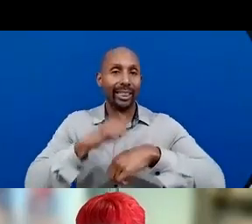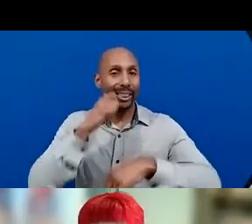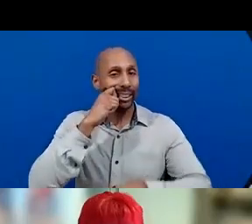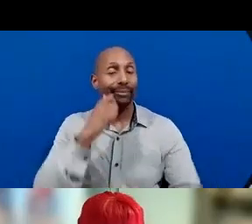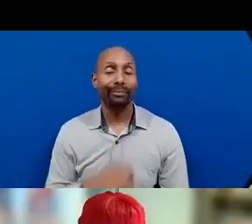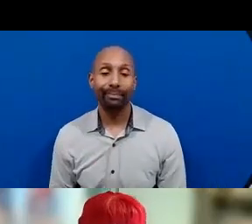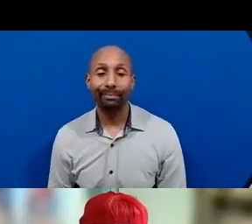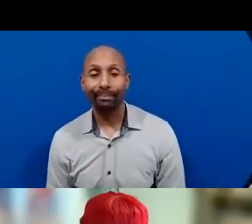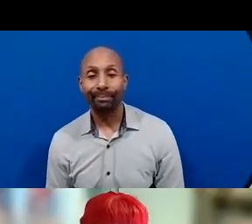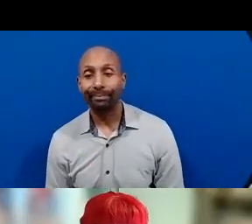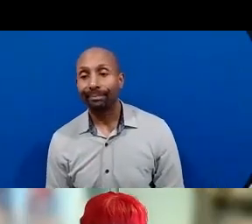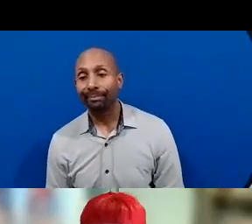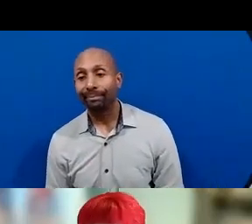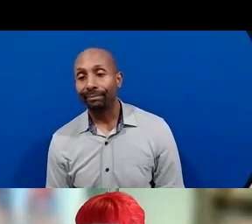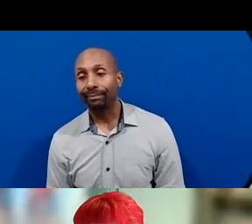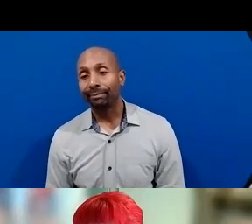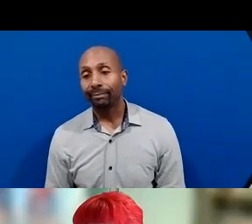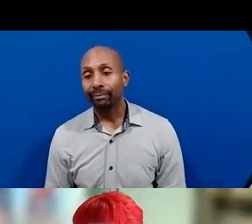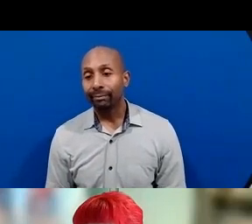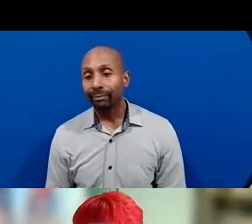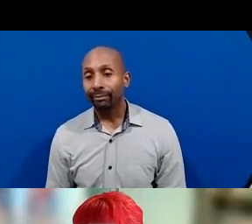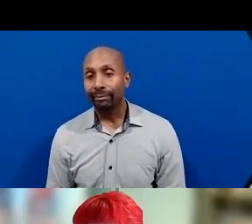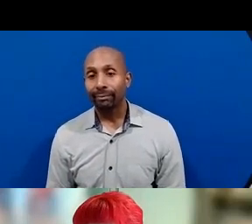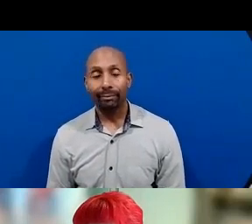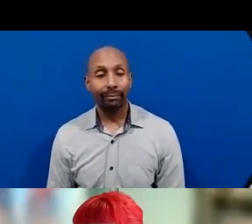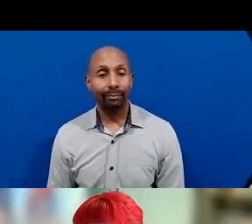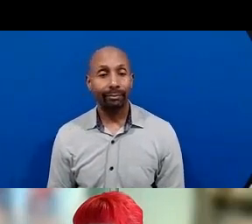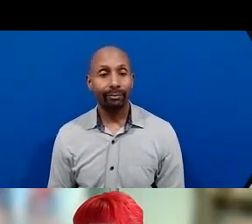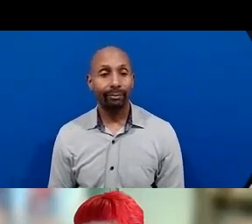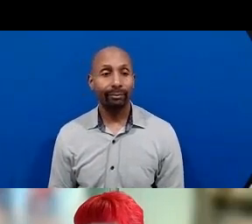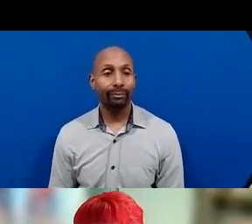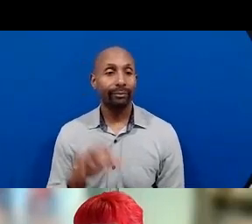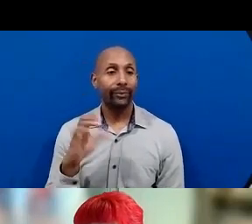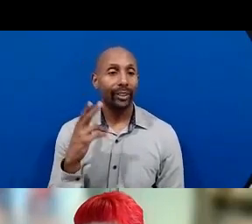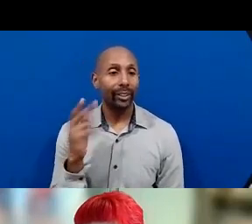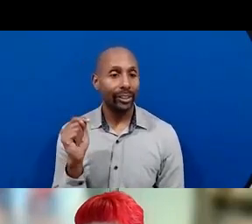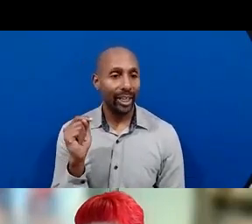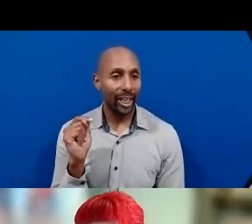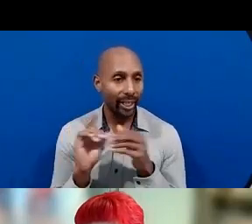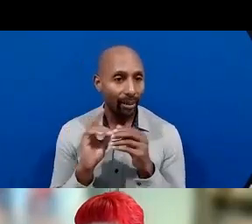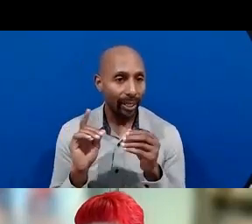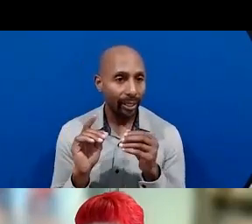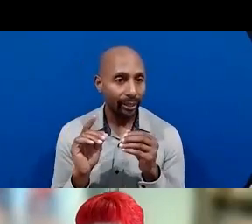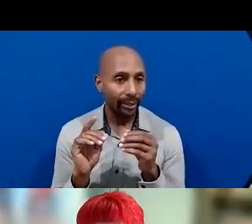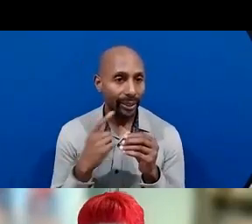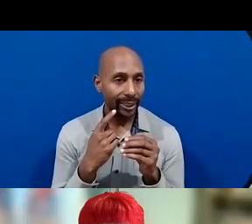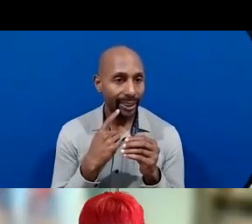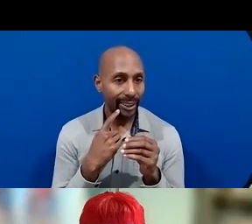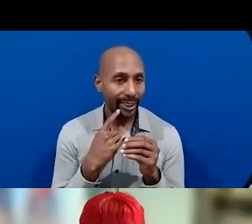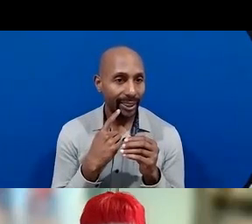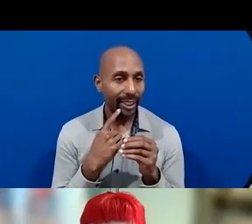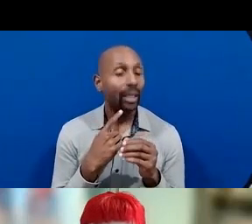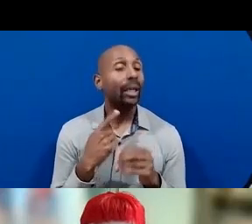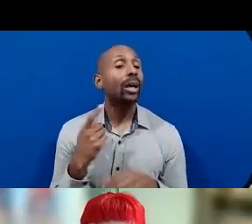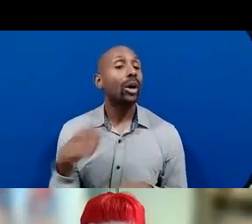Yep, so the comment in the chat is they saw a post that there is a case in